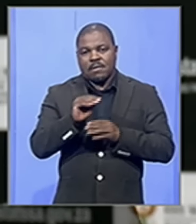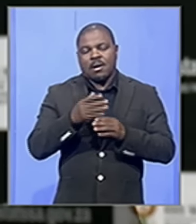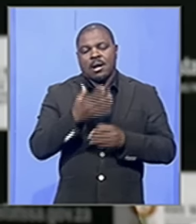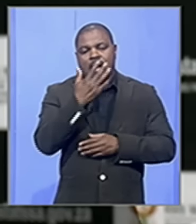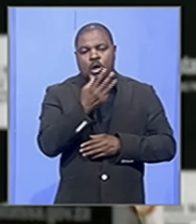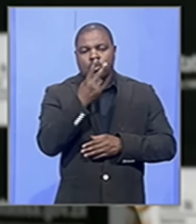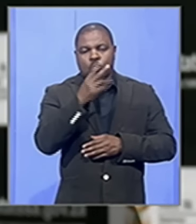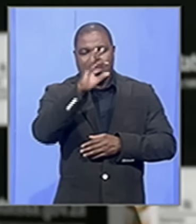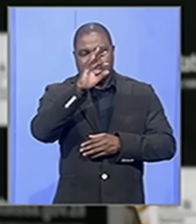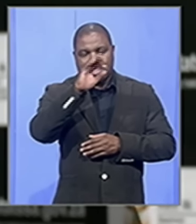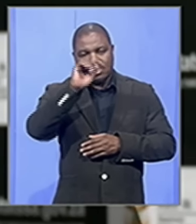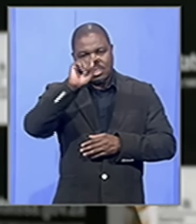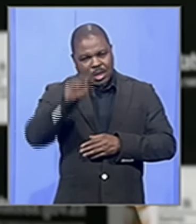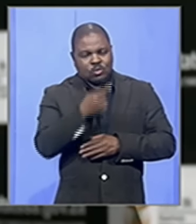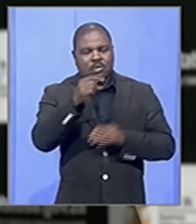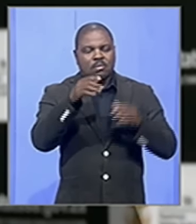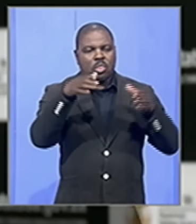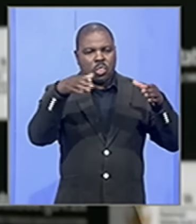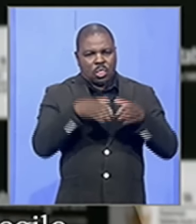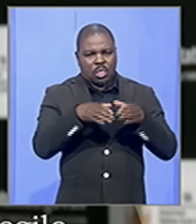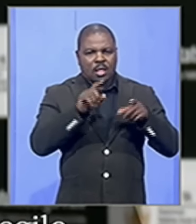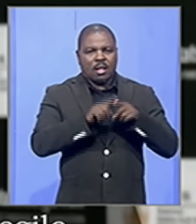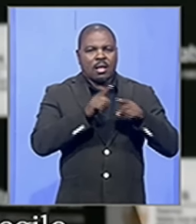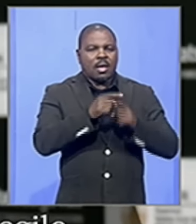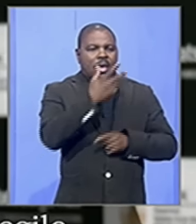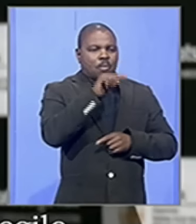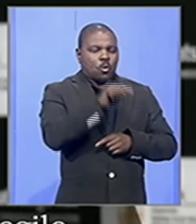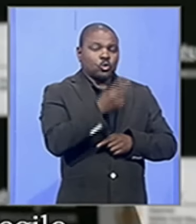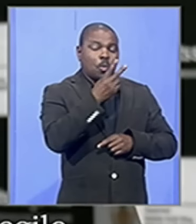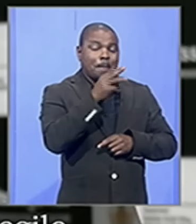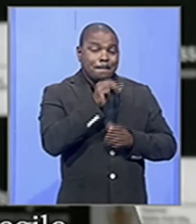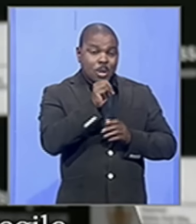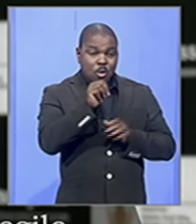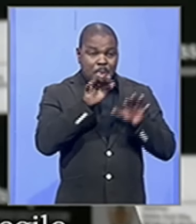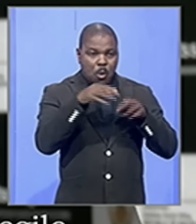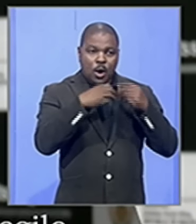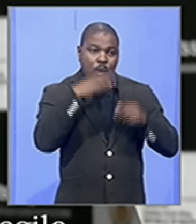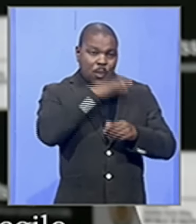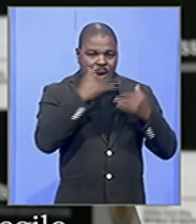92,000. And the number of the unemployed, we were sitting at 8.2 million. We went up by